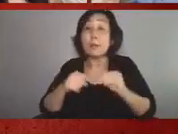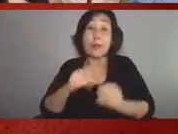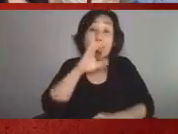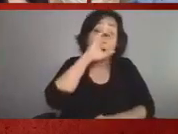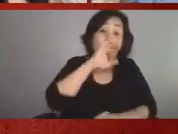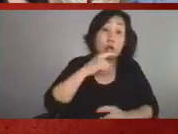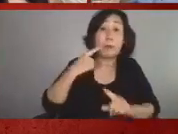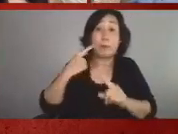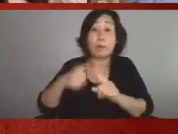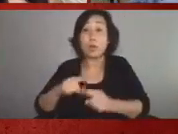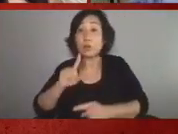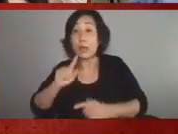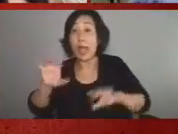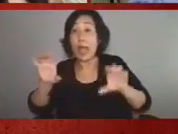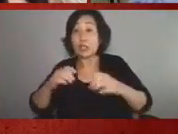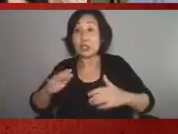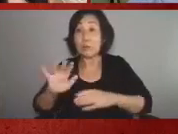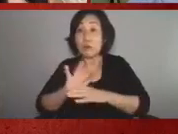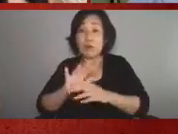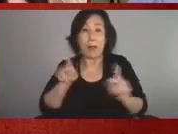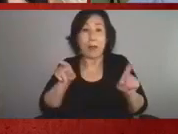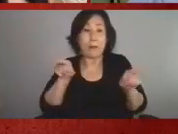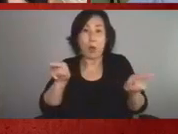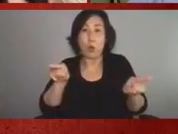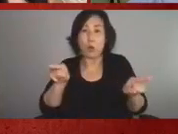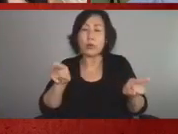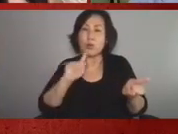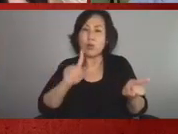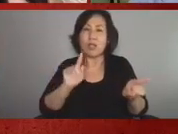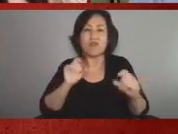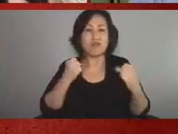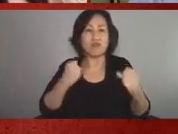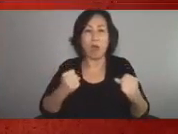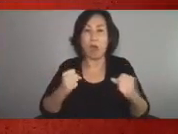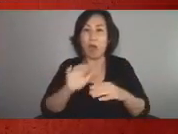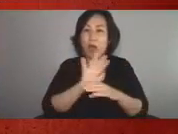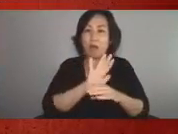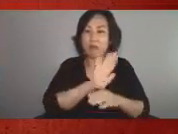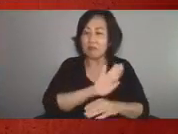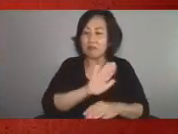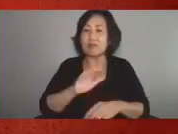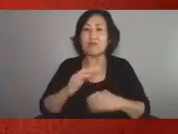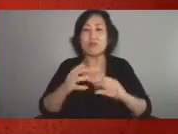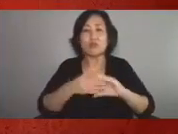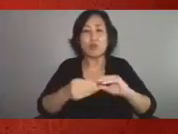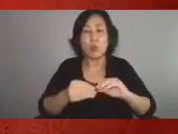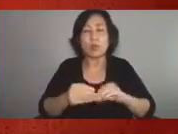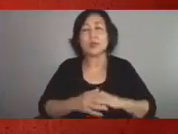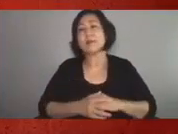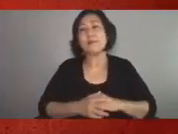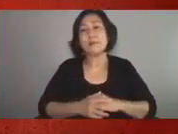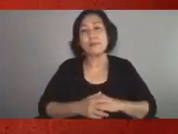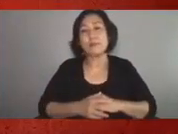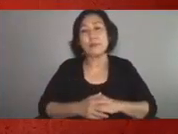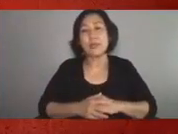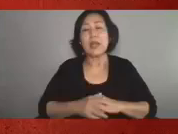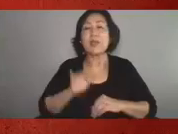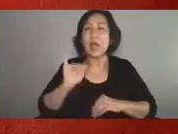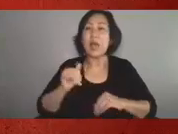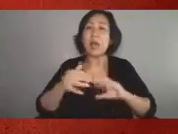really great, though, is that both movies, you know, it really stands on their own as far as